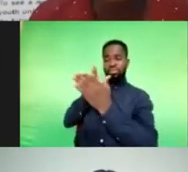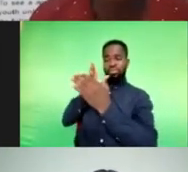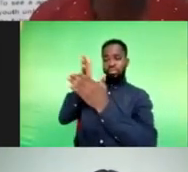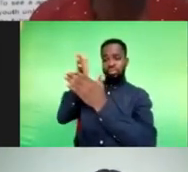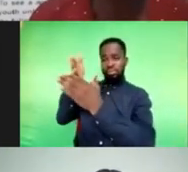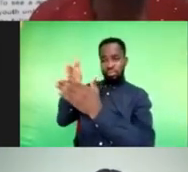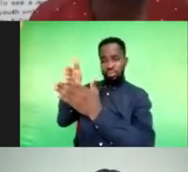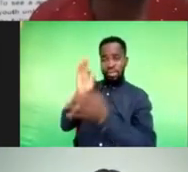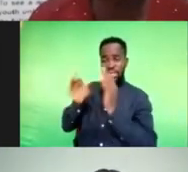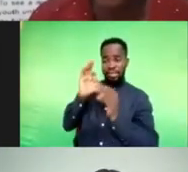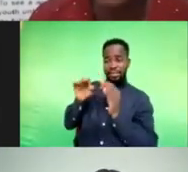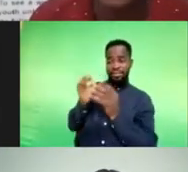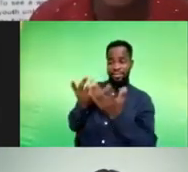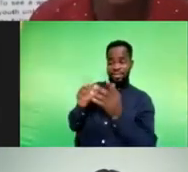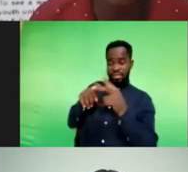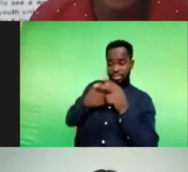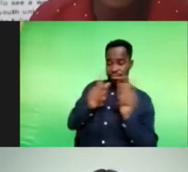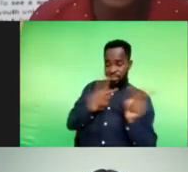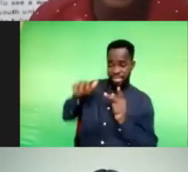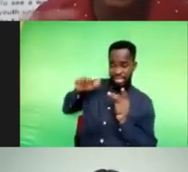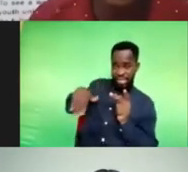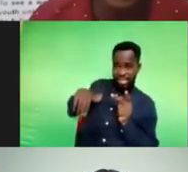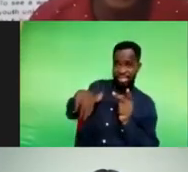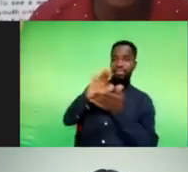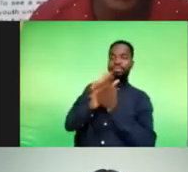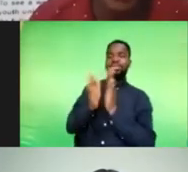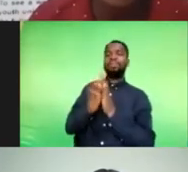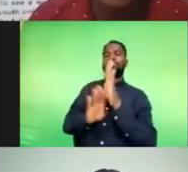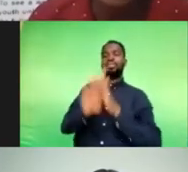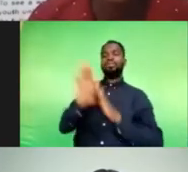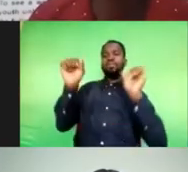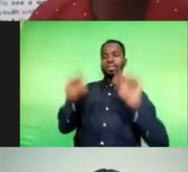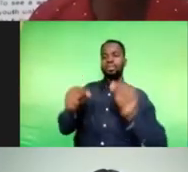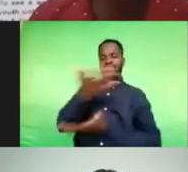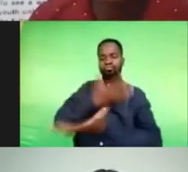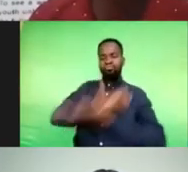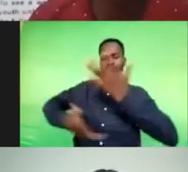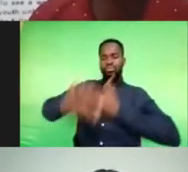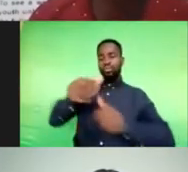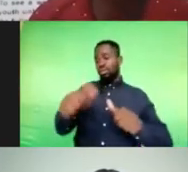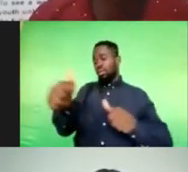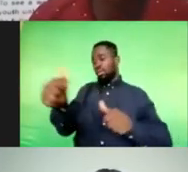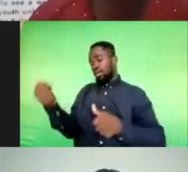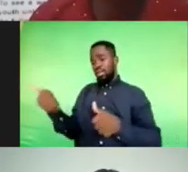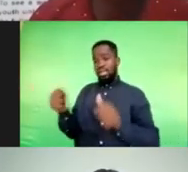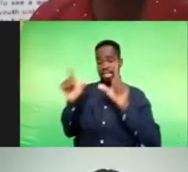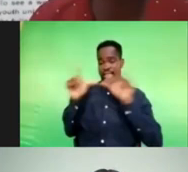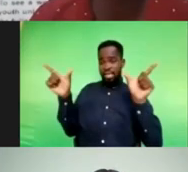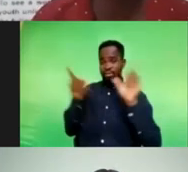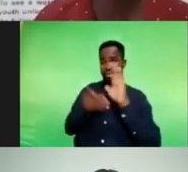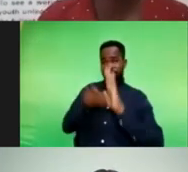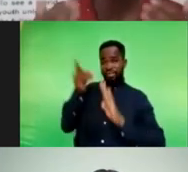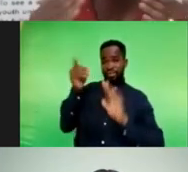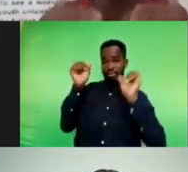intervention, and they can develop very well in interacting with others. And the fact that language development can be